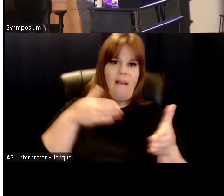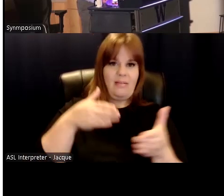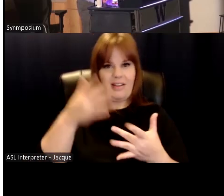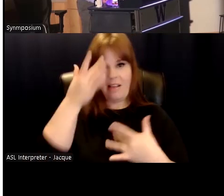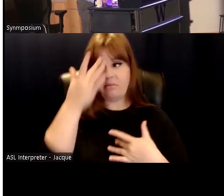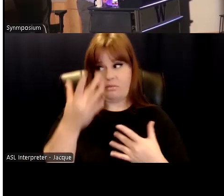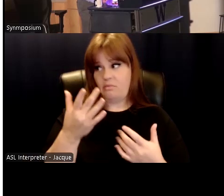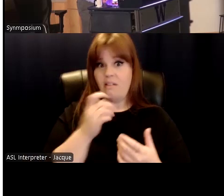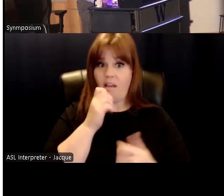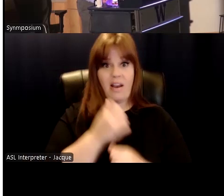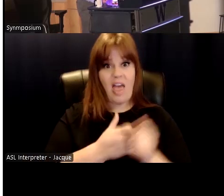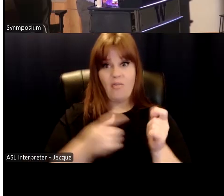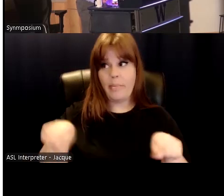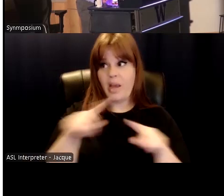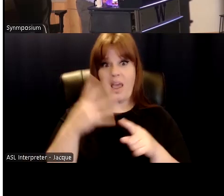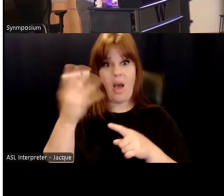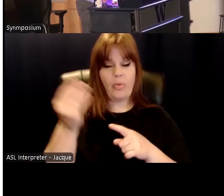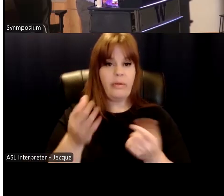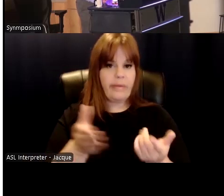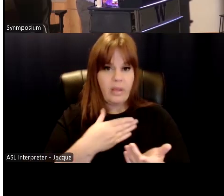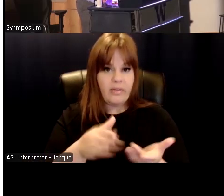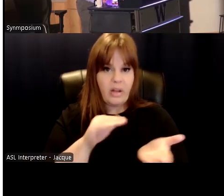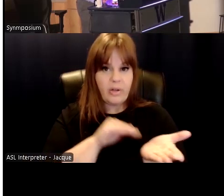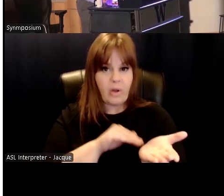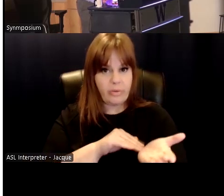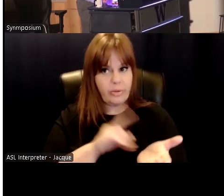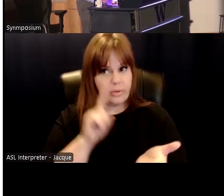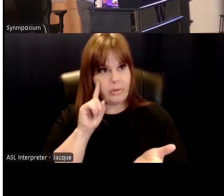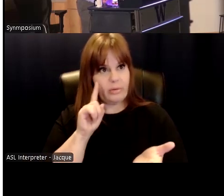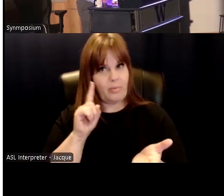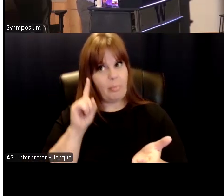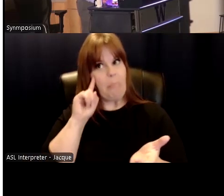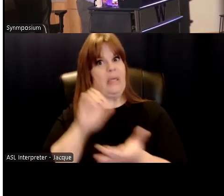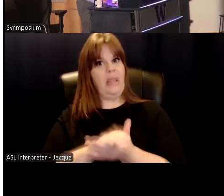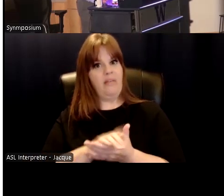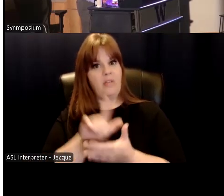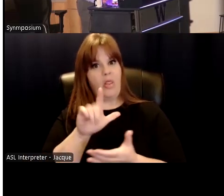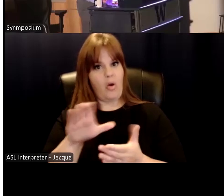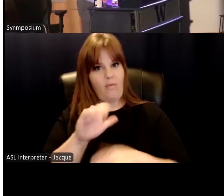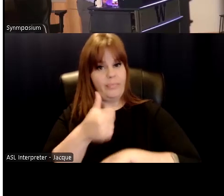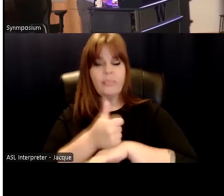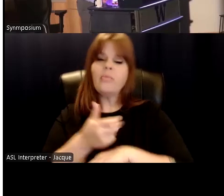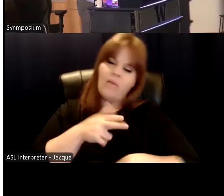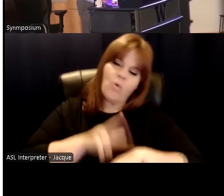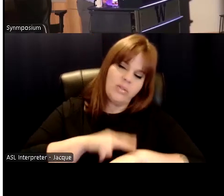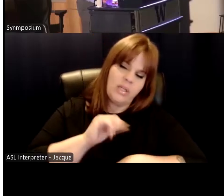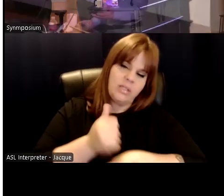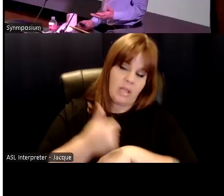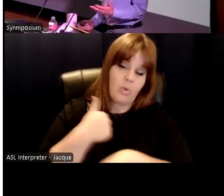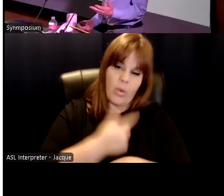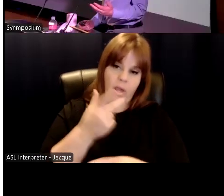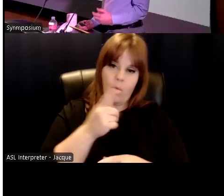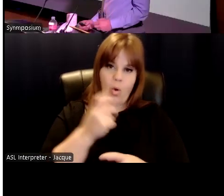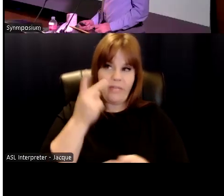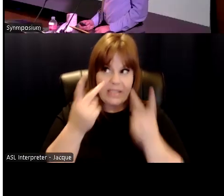there, even doctors, believes that long COVID even exists, right? Of course it exists. Those of us who see it understand.